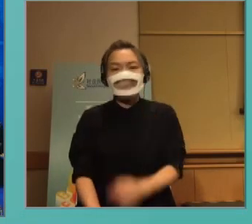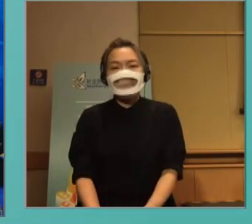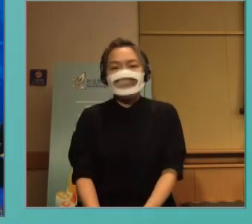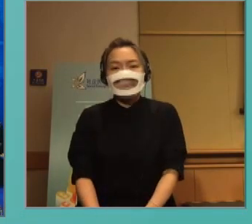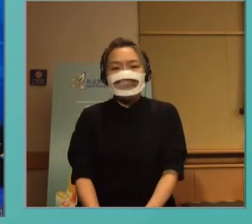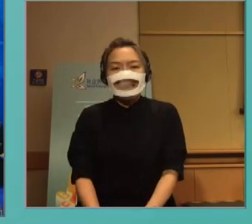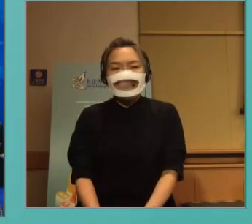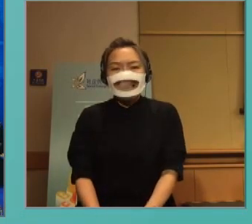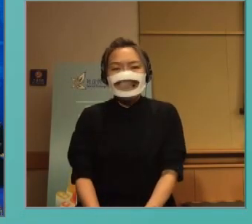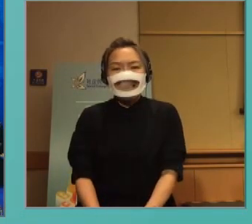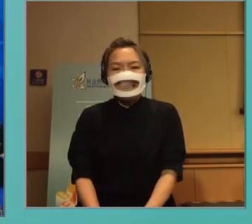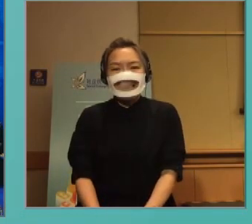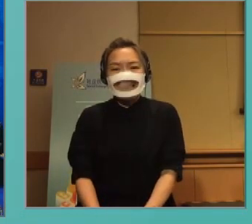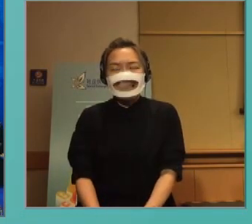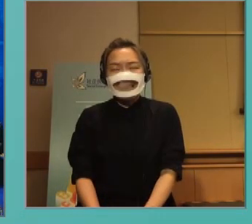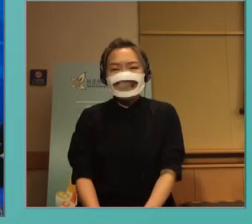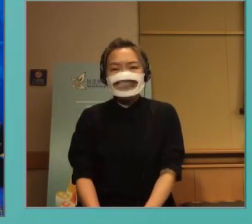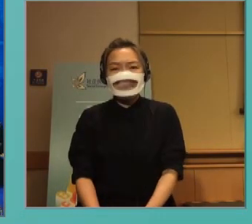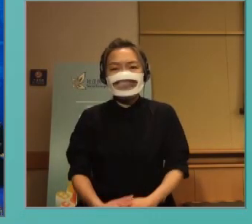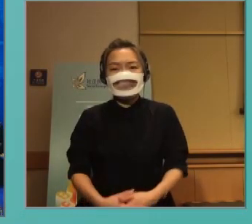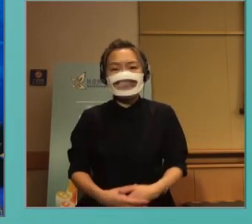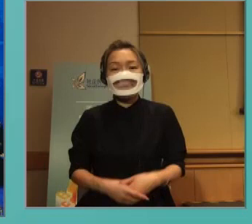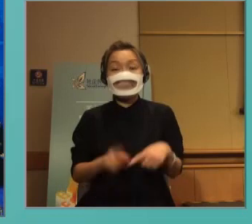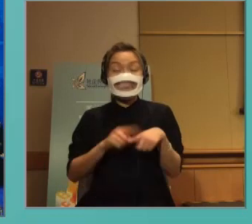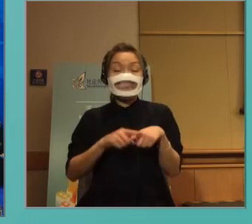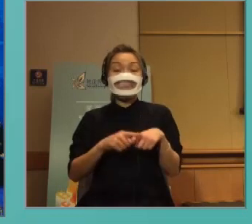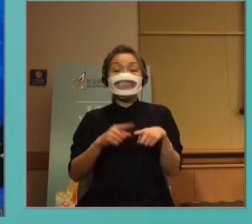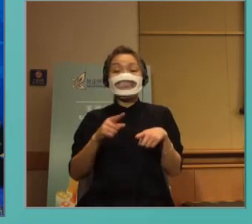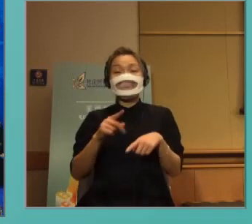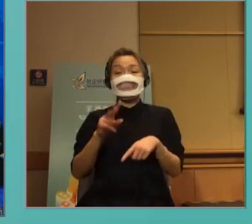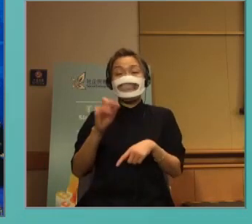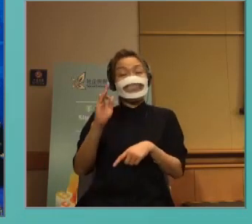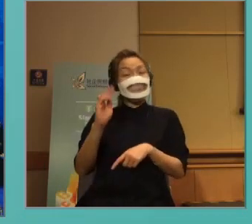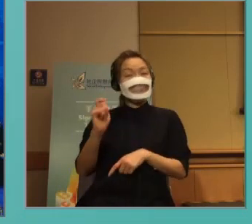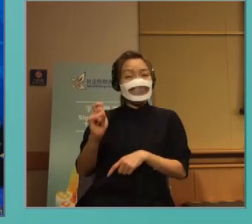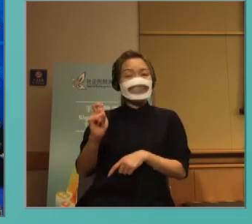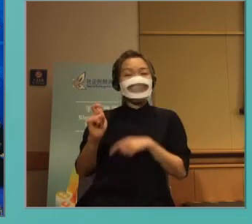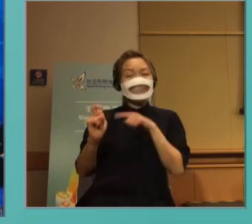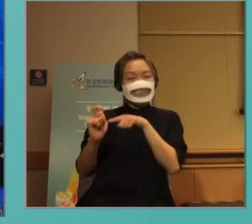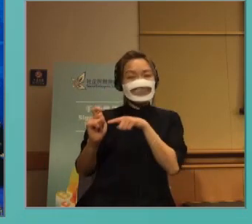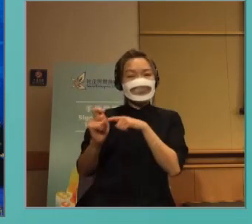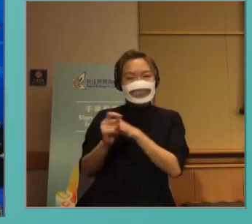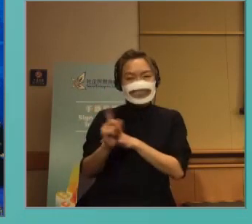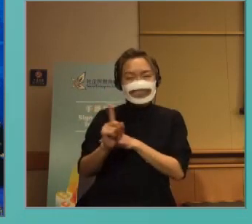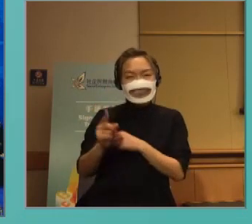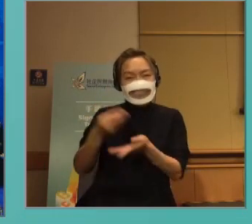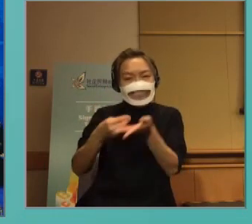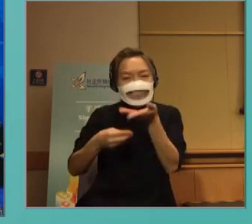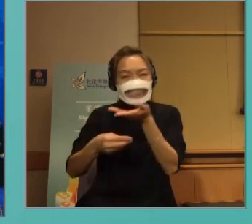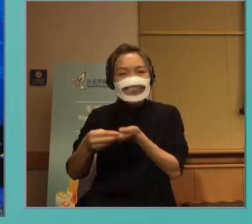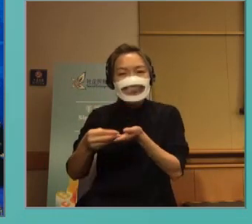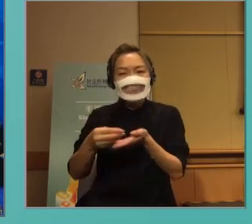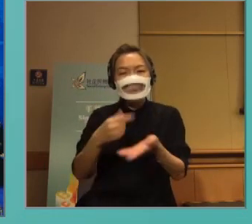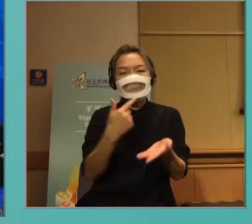self-custody of NFT is actually very important trend that has received